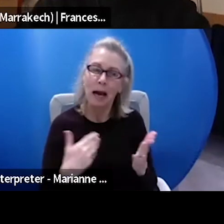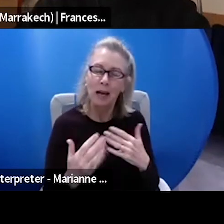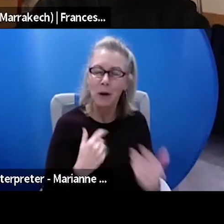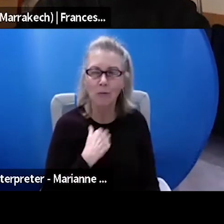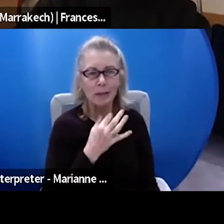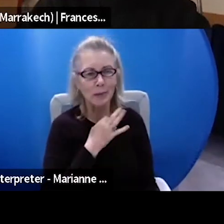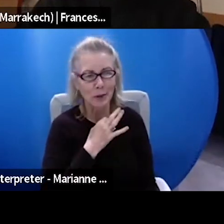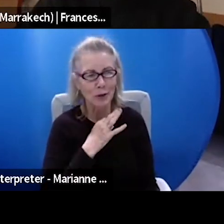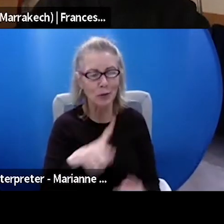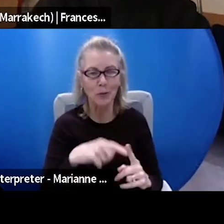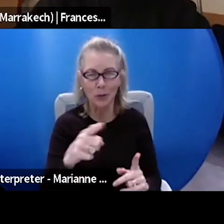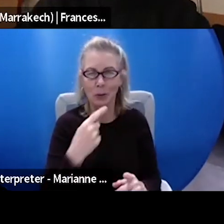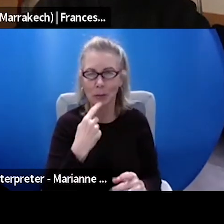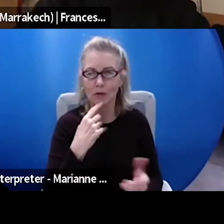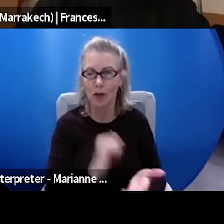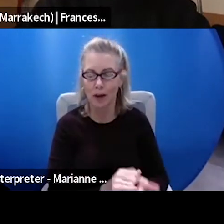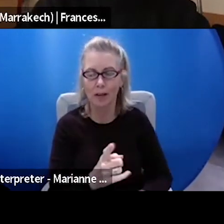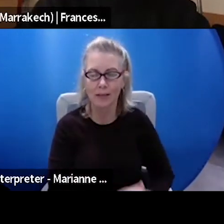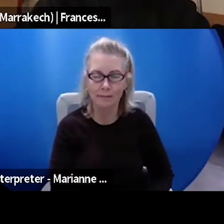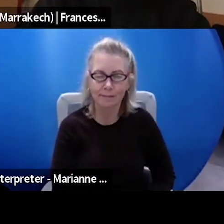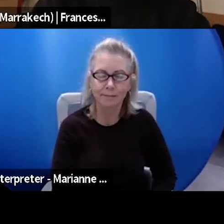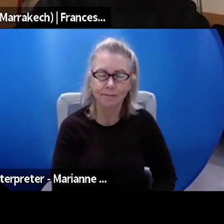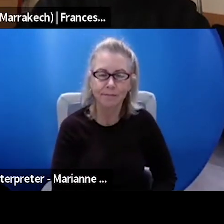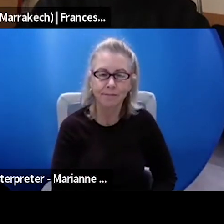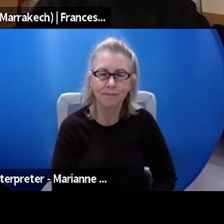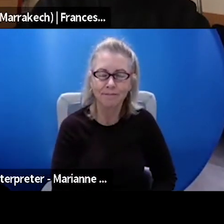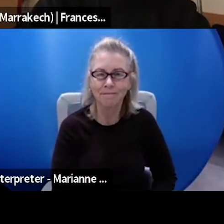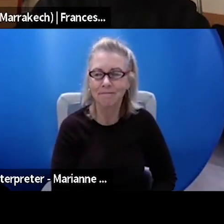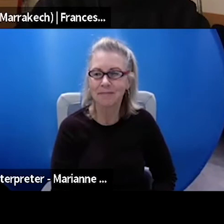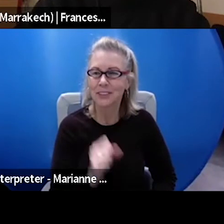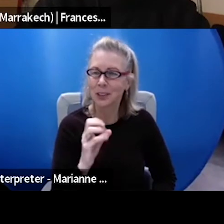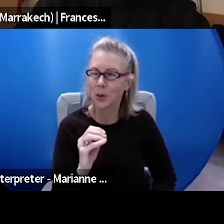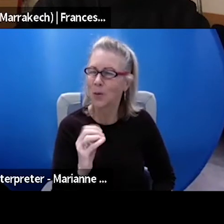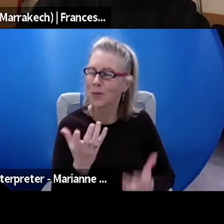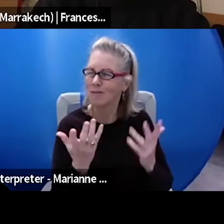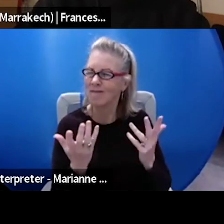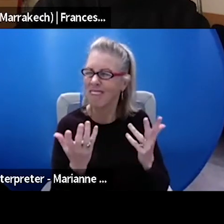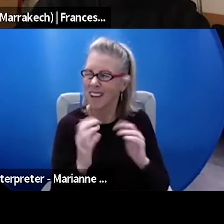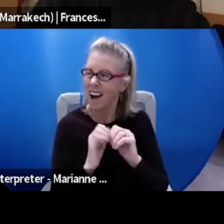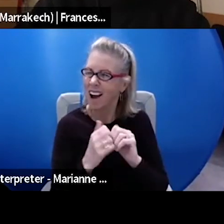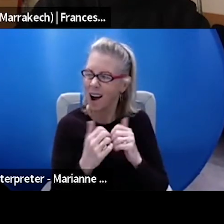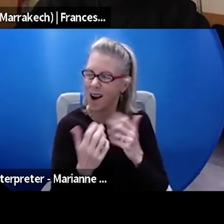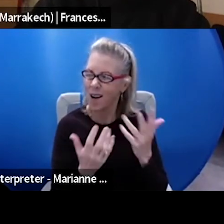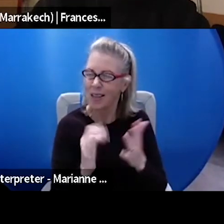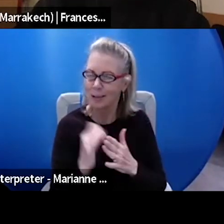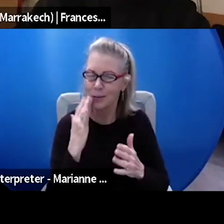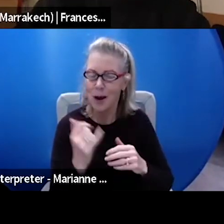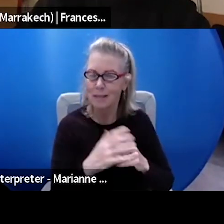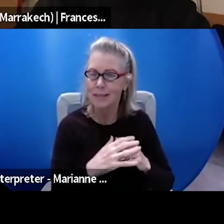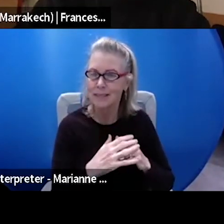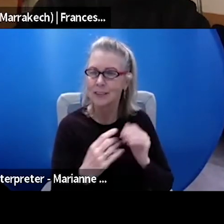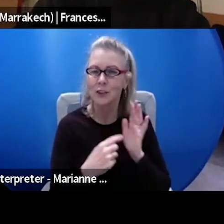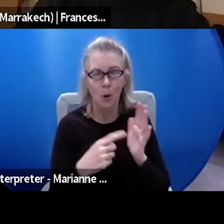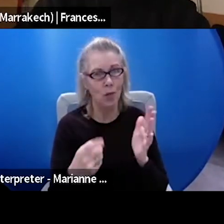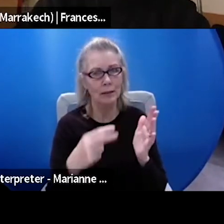when you mentioned that to think into it. Like how, in a way, that's why I showed this network